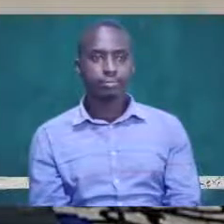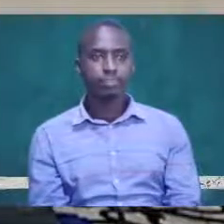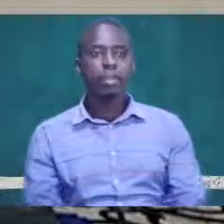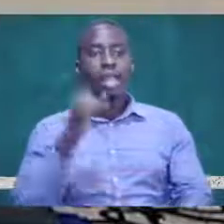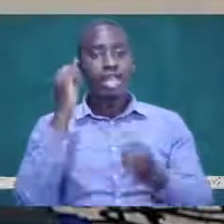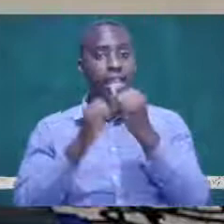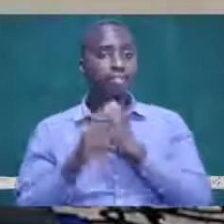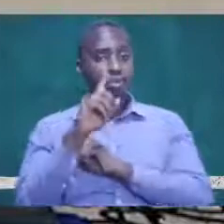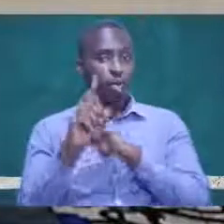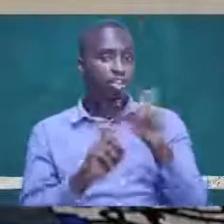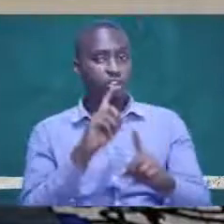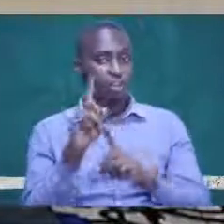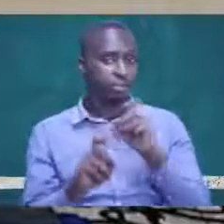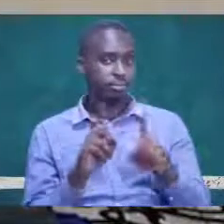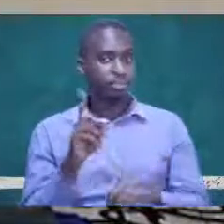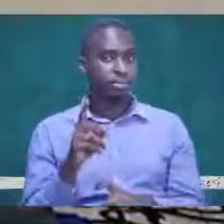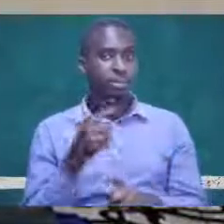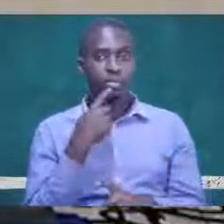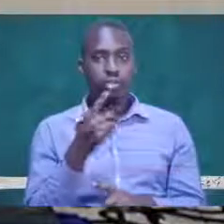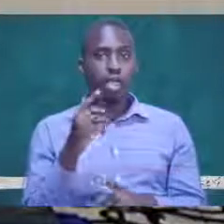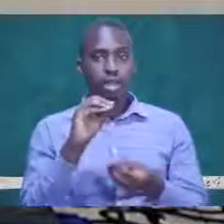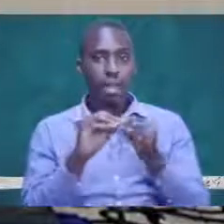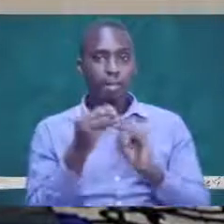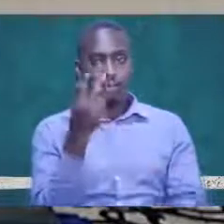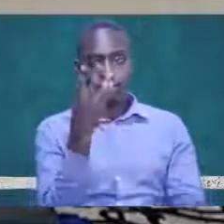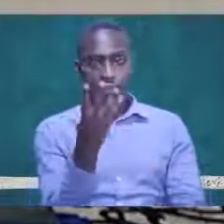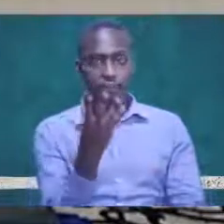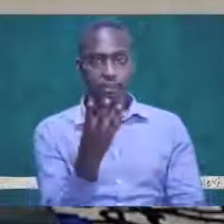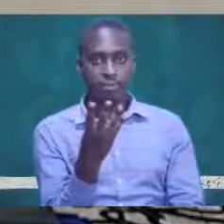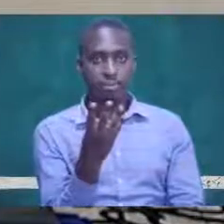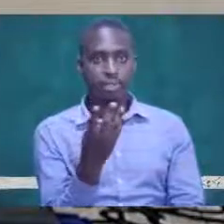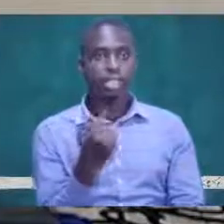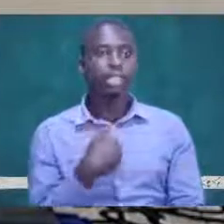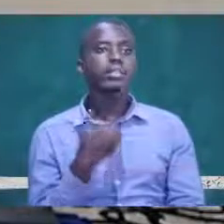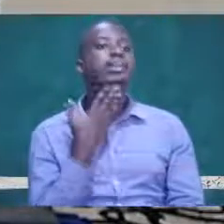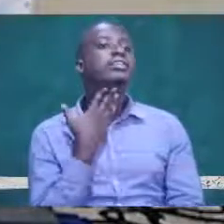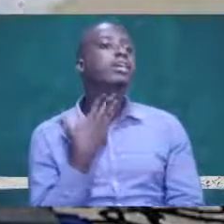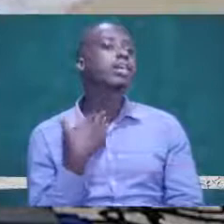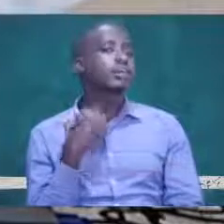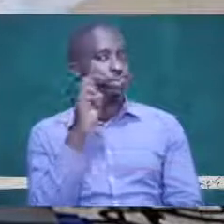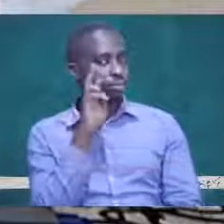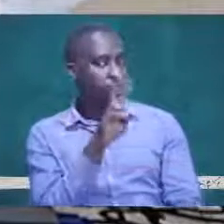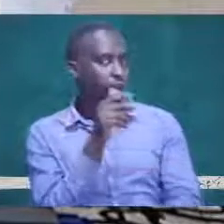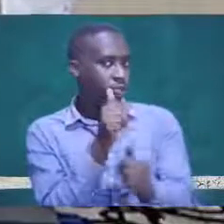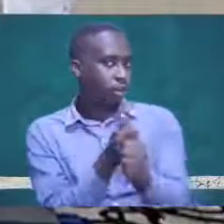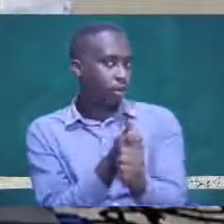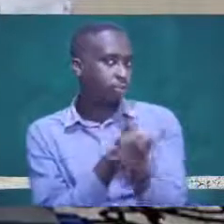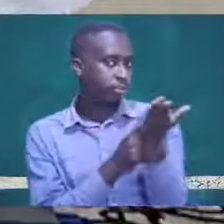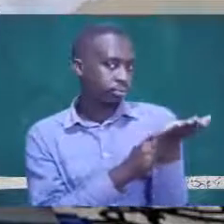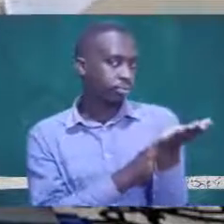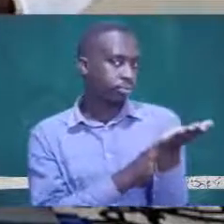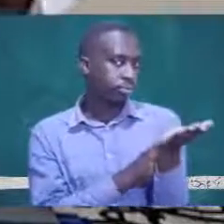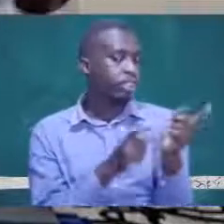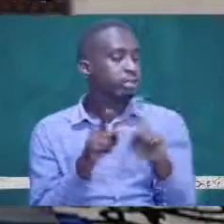last question, which is question 4, and I want you to be attentive and follow. This is a